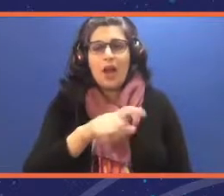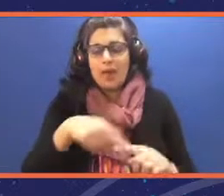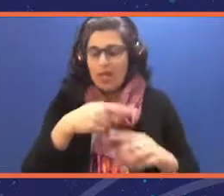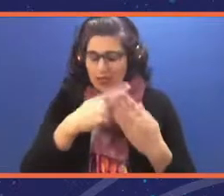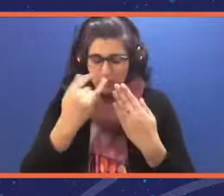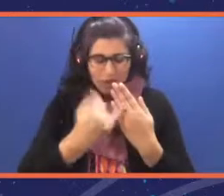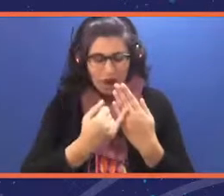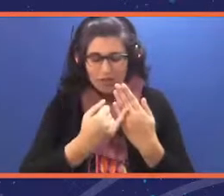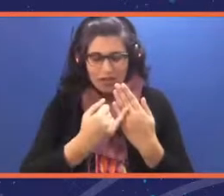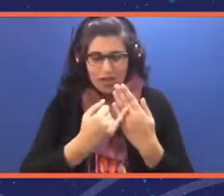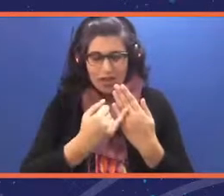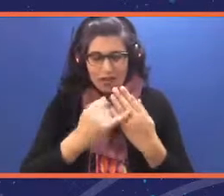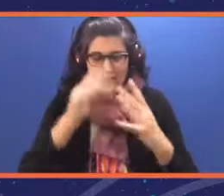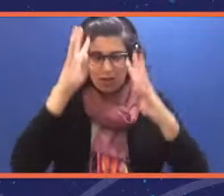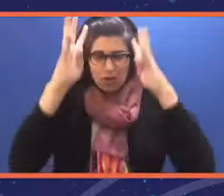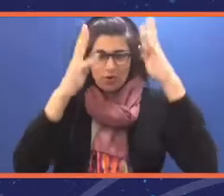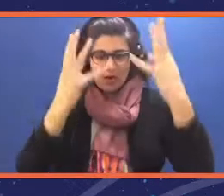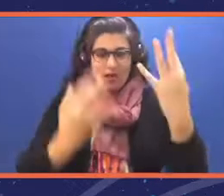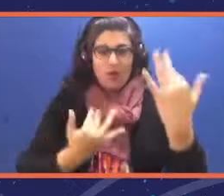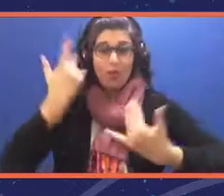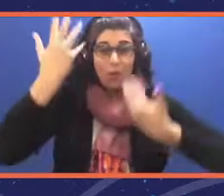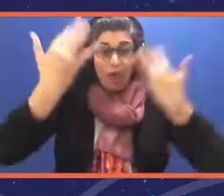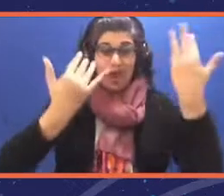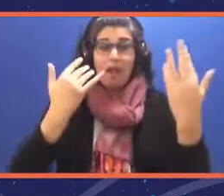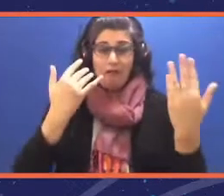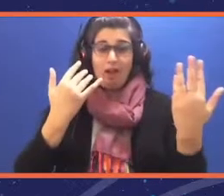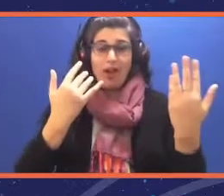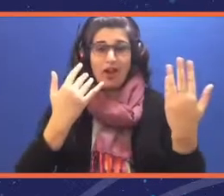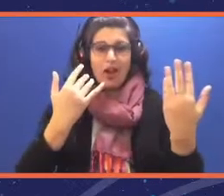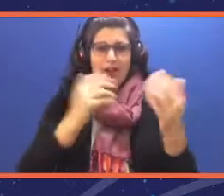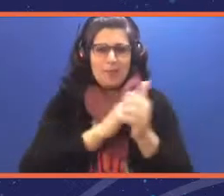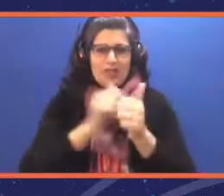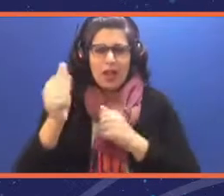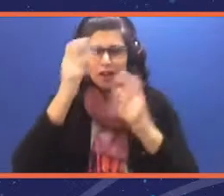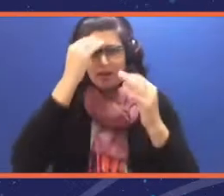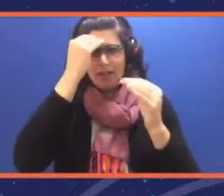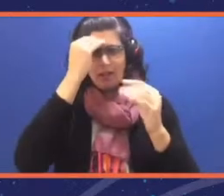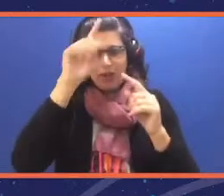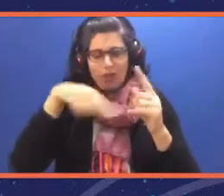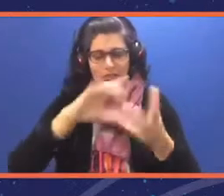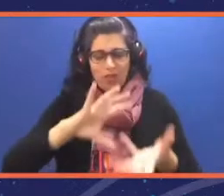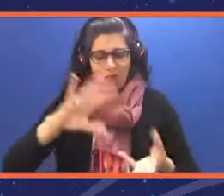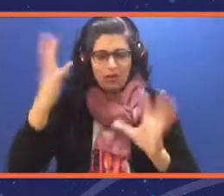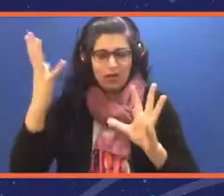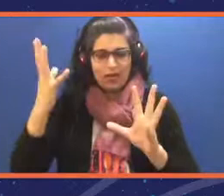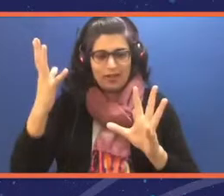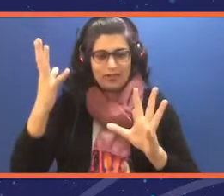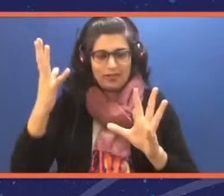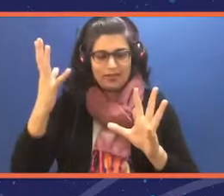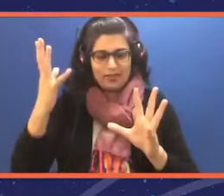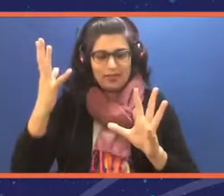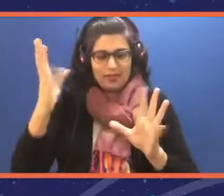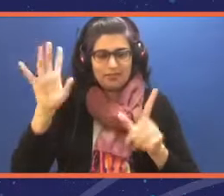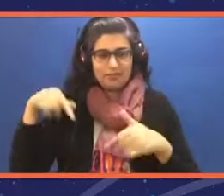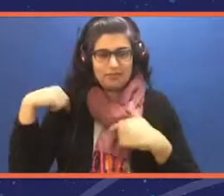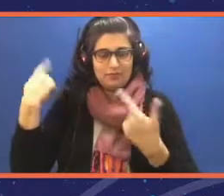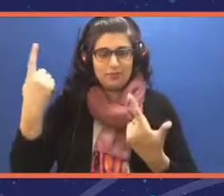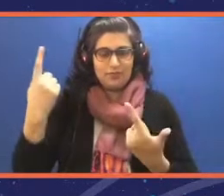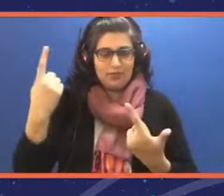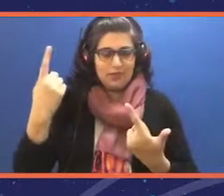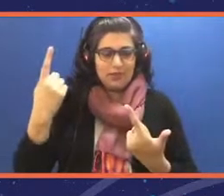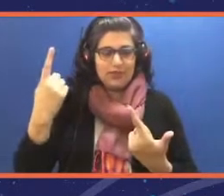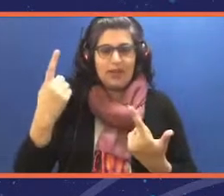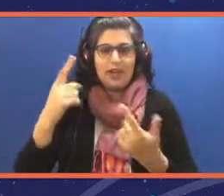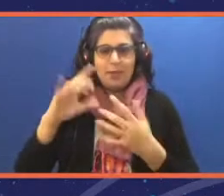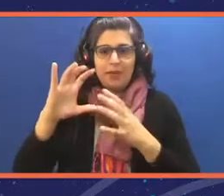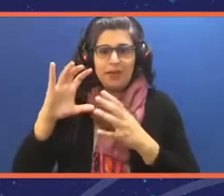that Creative Wildfire has been able to do is beyond thinking about the crisis in which we've been embedded on, this climate crisis that we've been